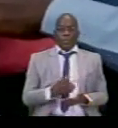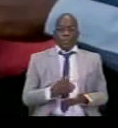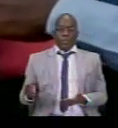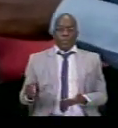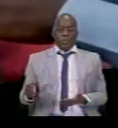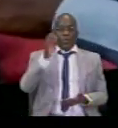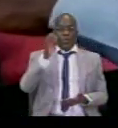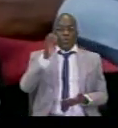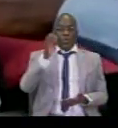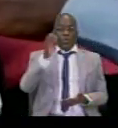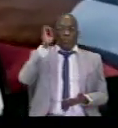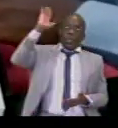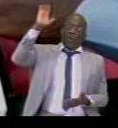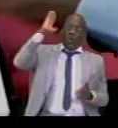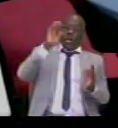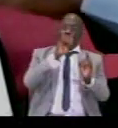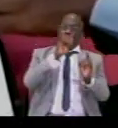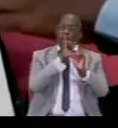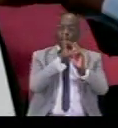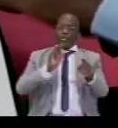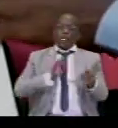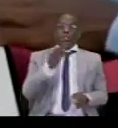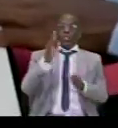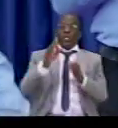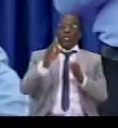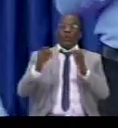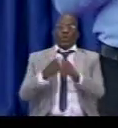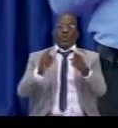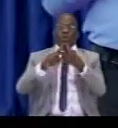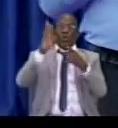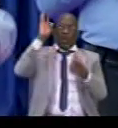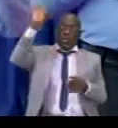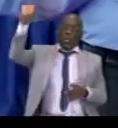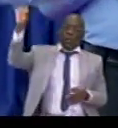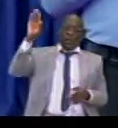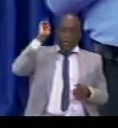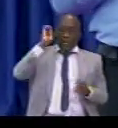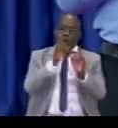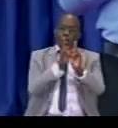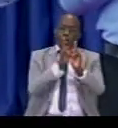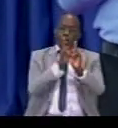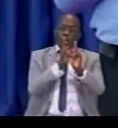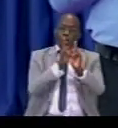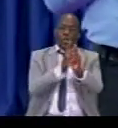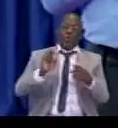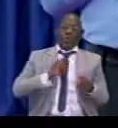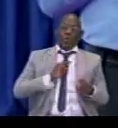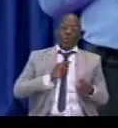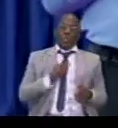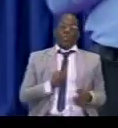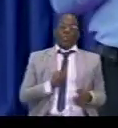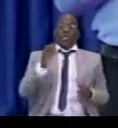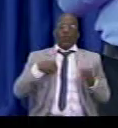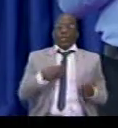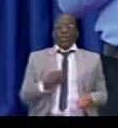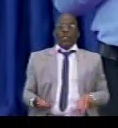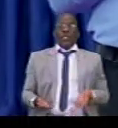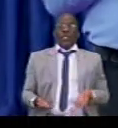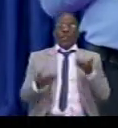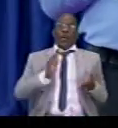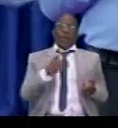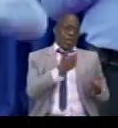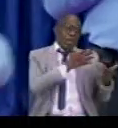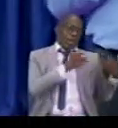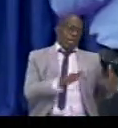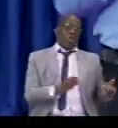Us. If you run to him, he will run to us. If we lift our hand, he will lift us up.